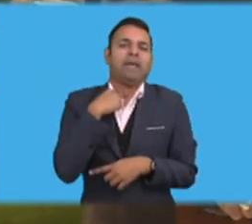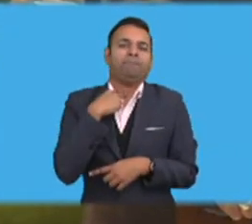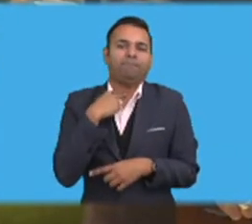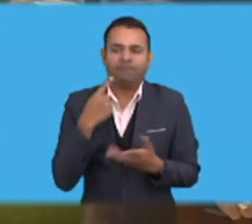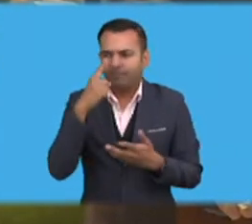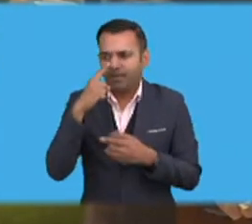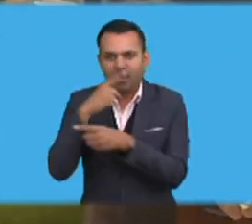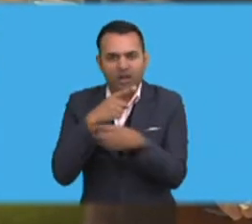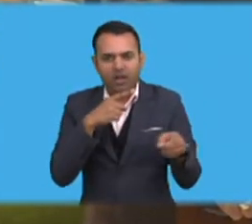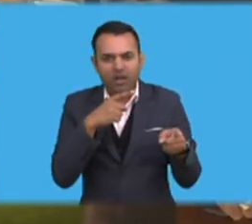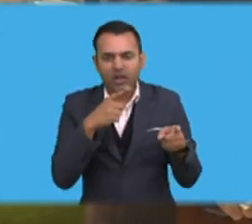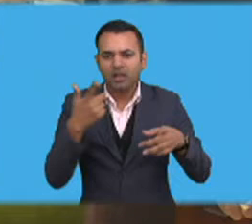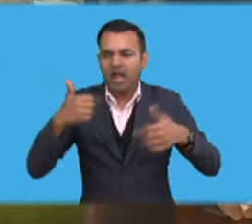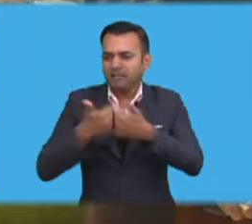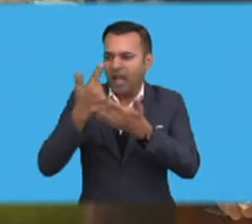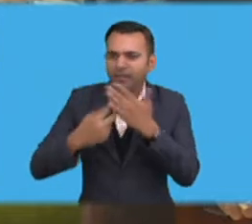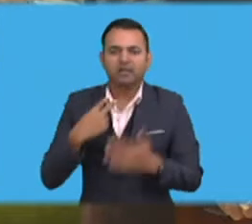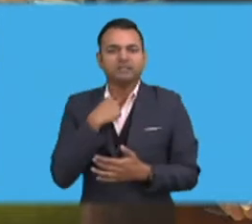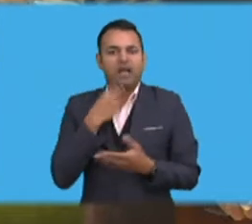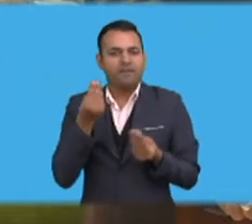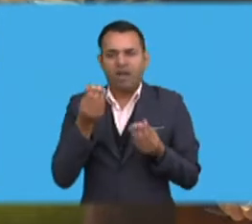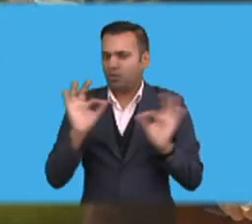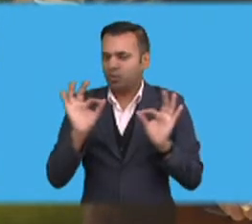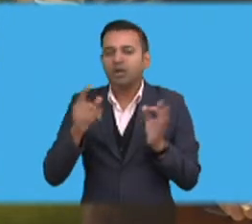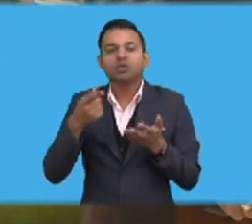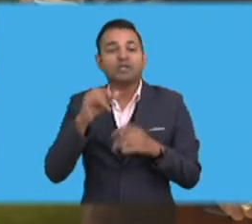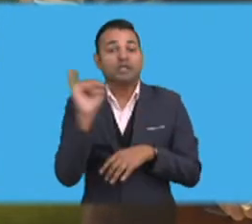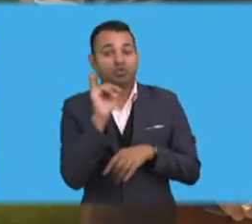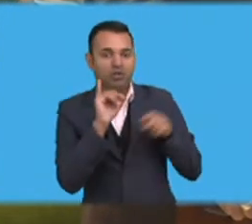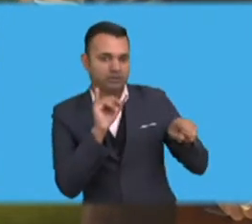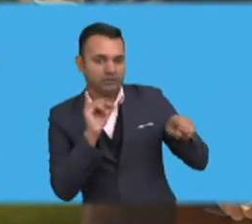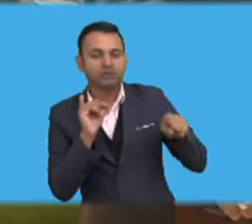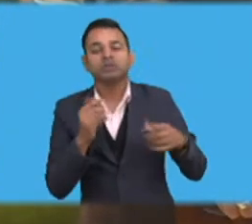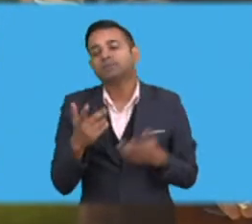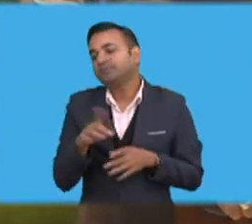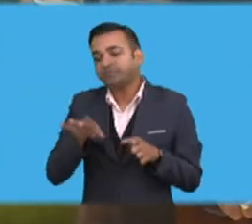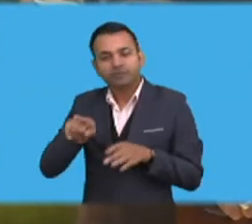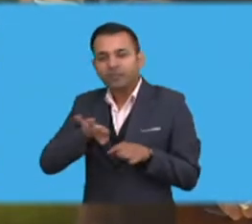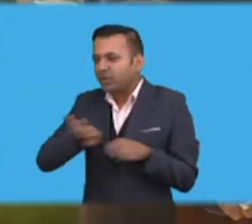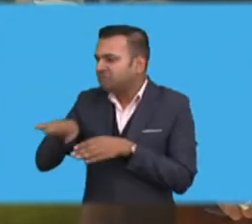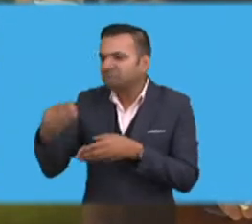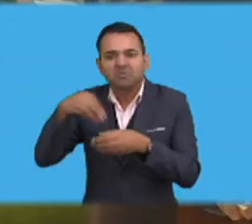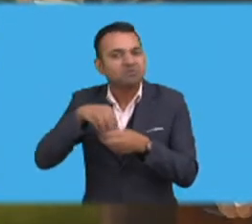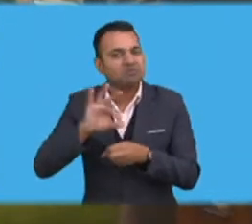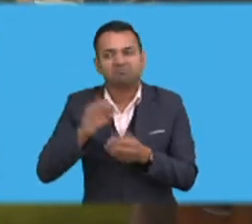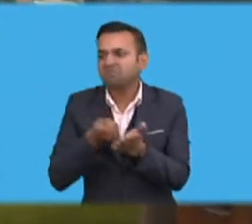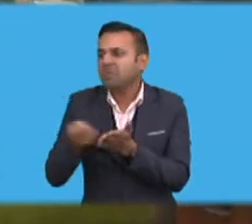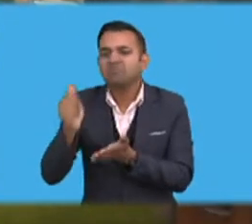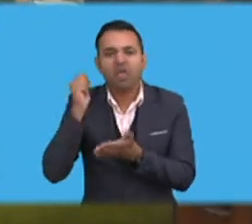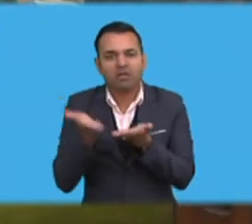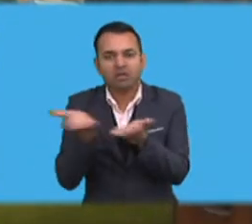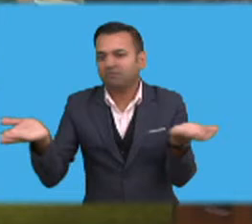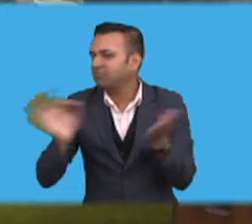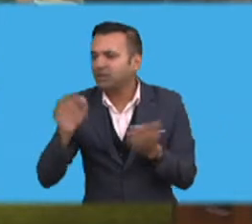pedestrians. Madam Speaker, to reiterate, the exclusion provisions within the compulsory third-party insurance contracts did not